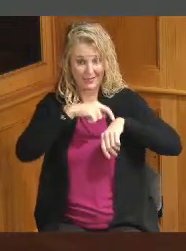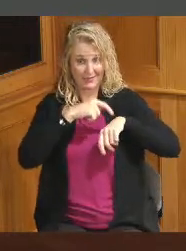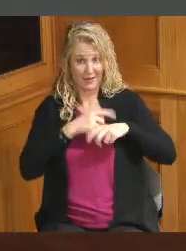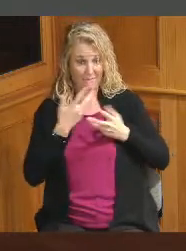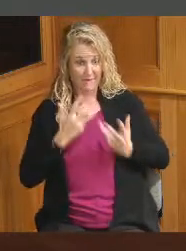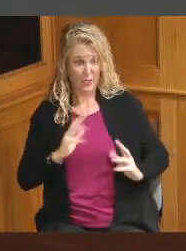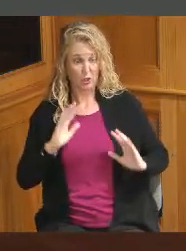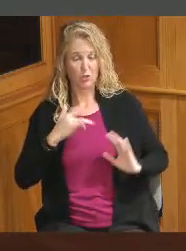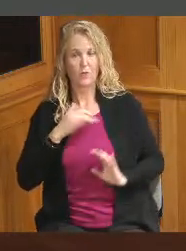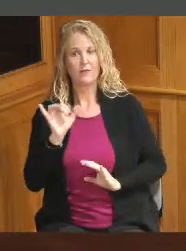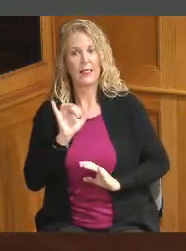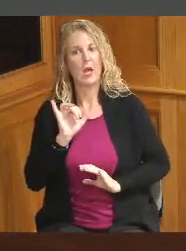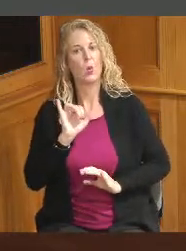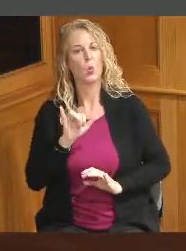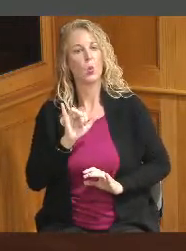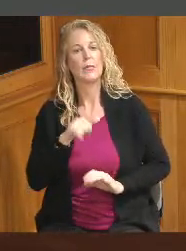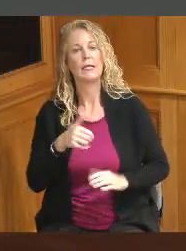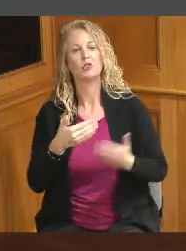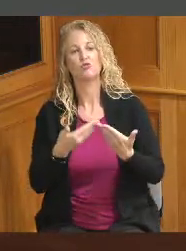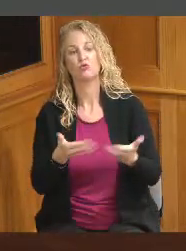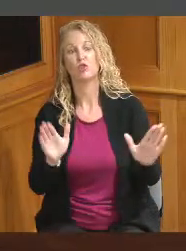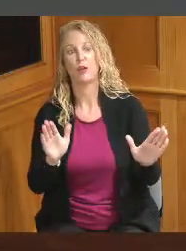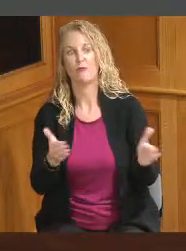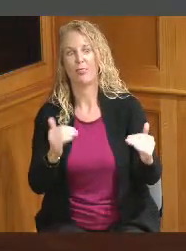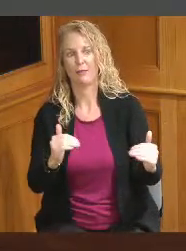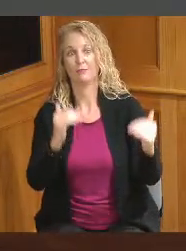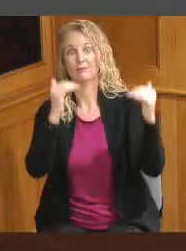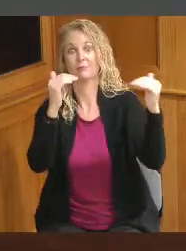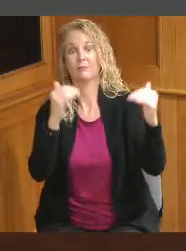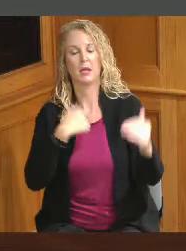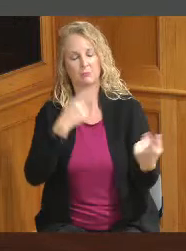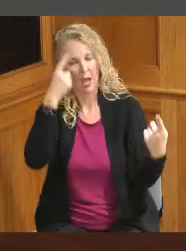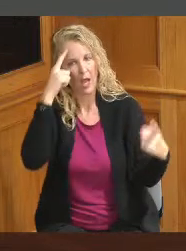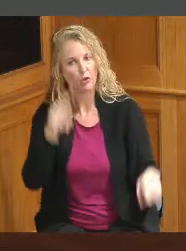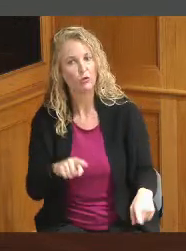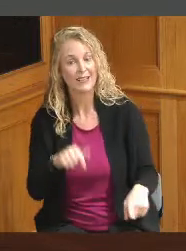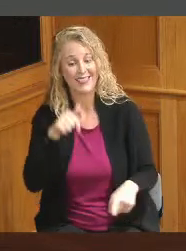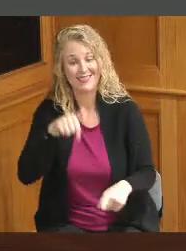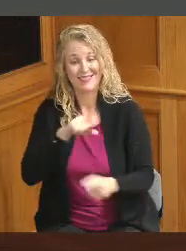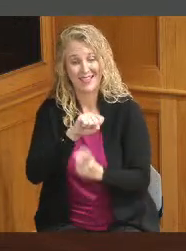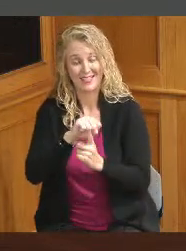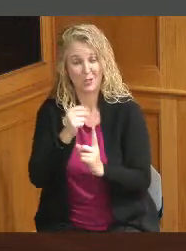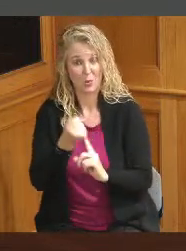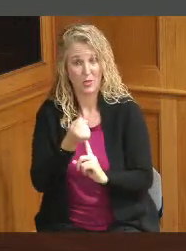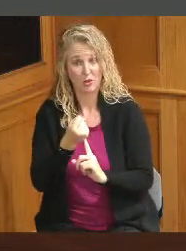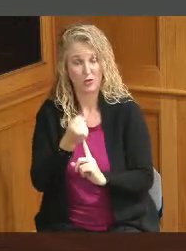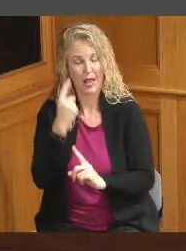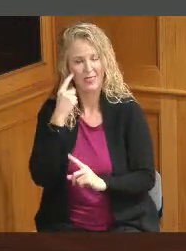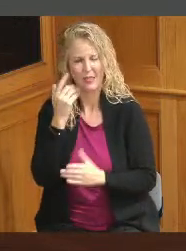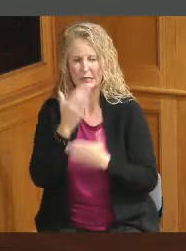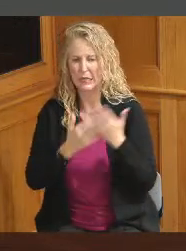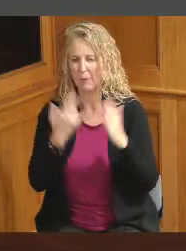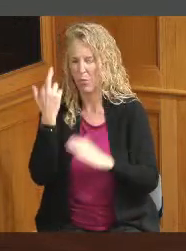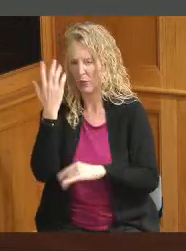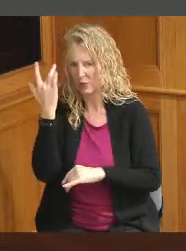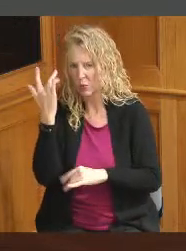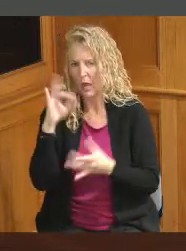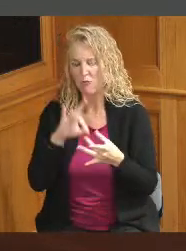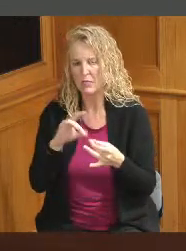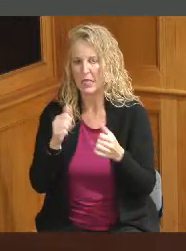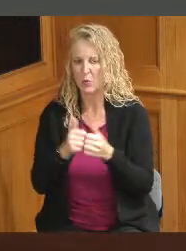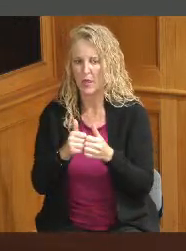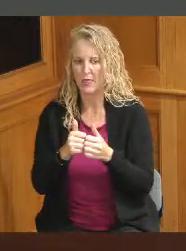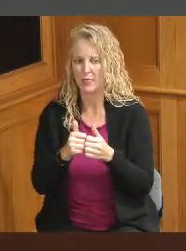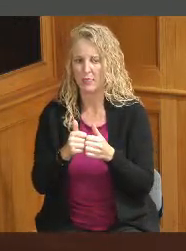need to provide some general increases, but definitely hear you on that. I think in this particular grant, I think some of the criteria probably relates a little bit more